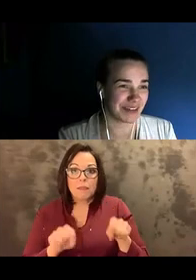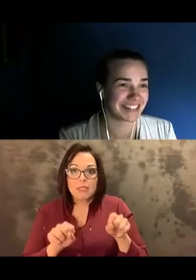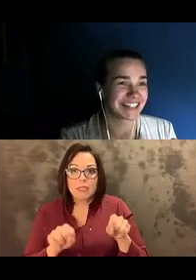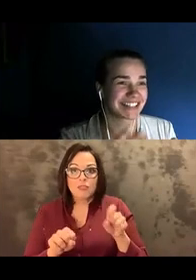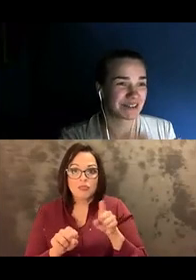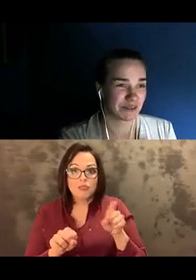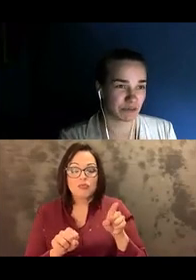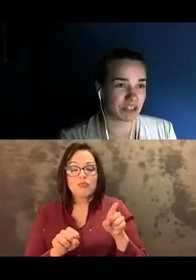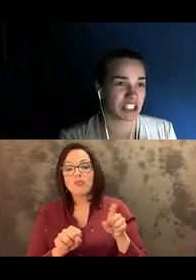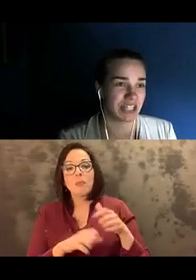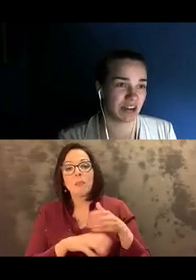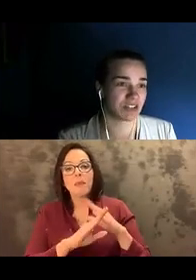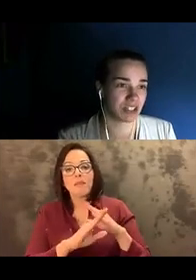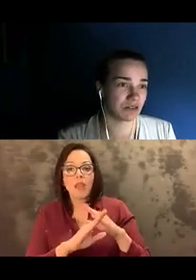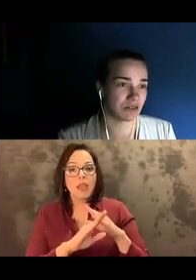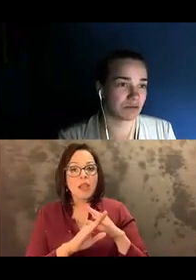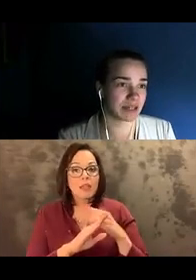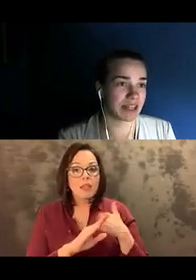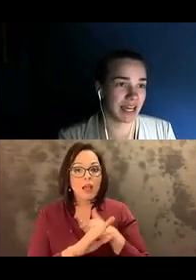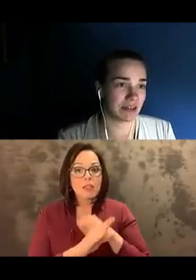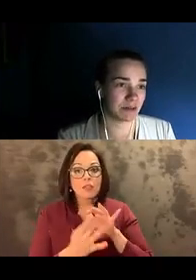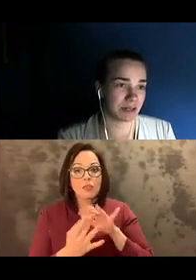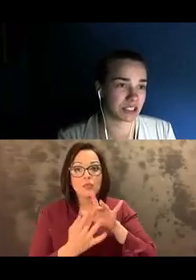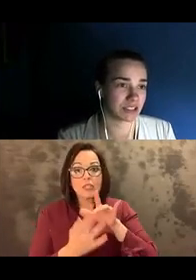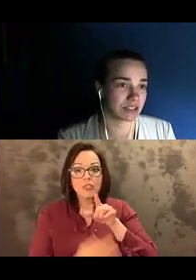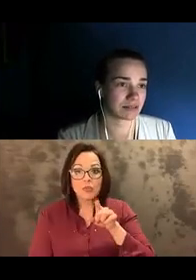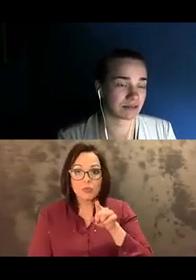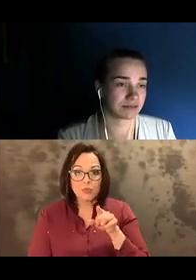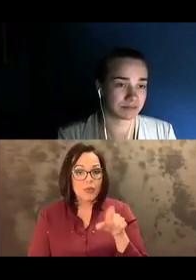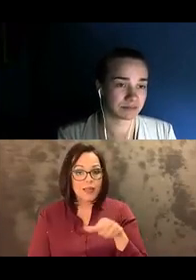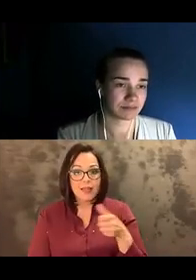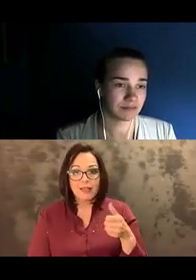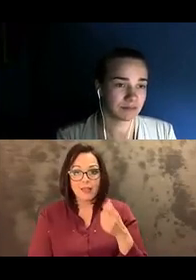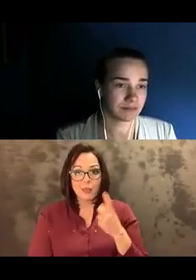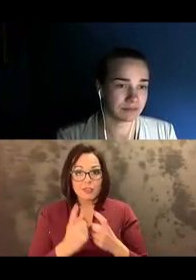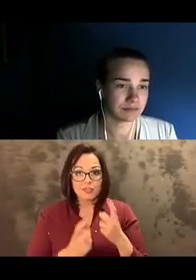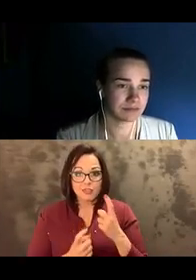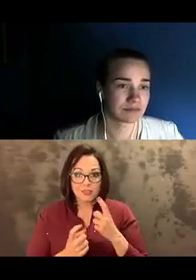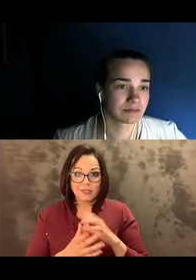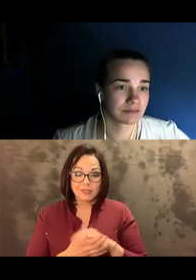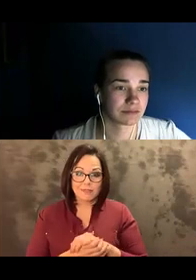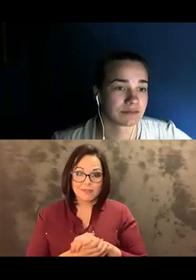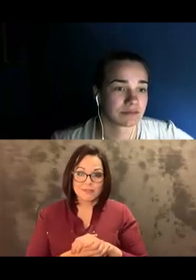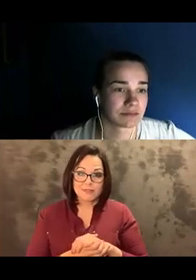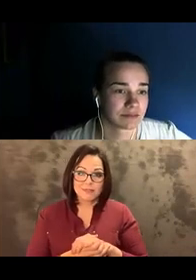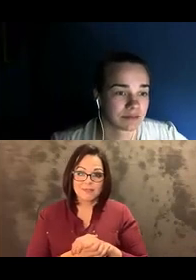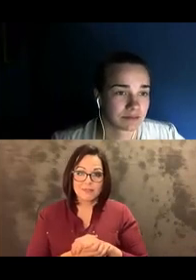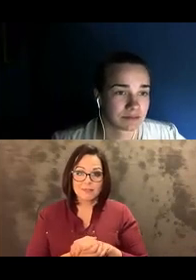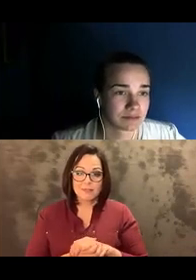potentially prevent us from reaching out to you with any questions.